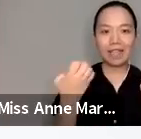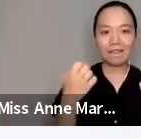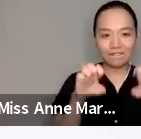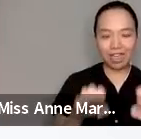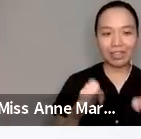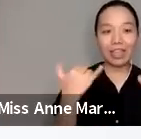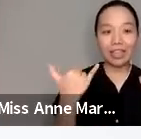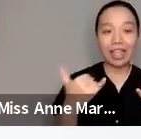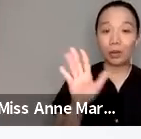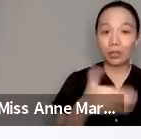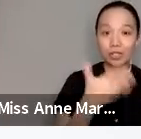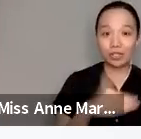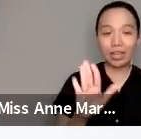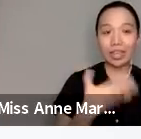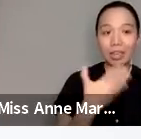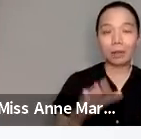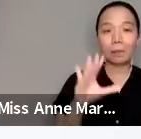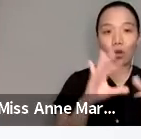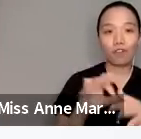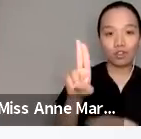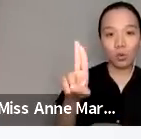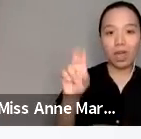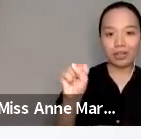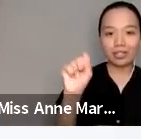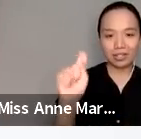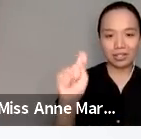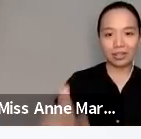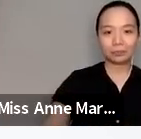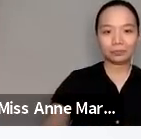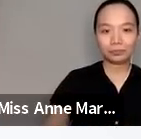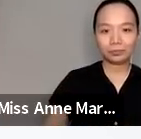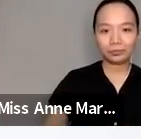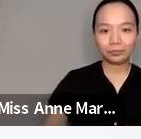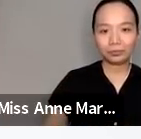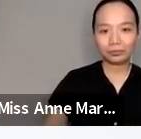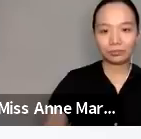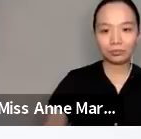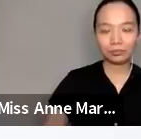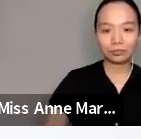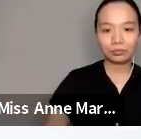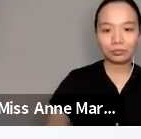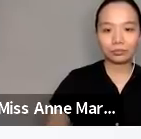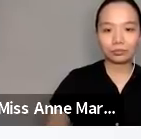We now sing the hymn of the University of Santo Tomas.